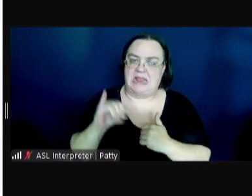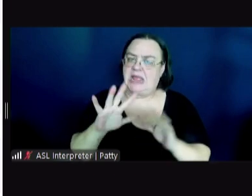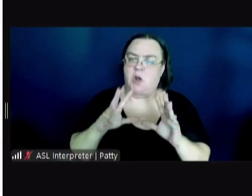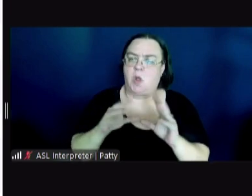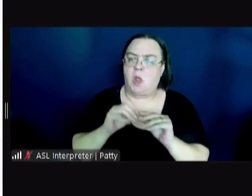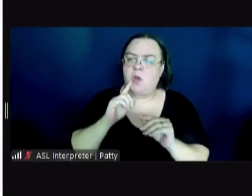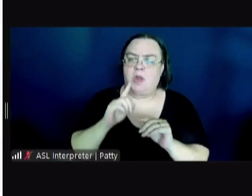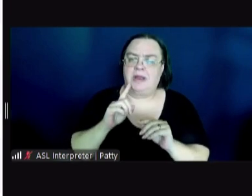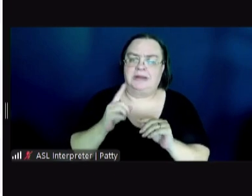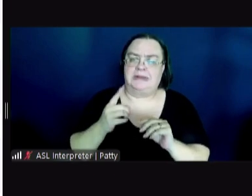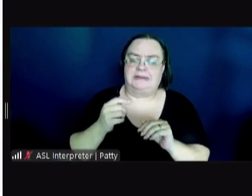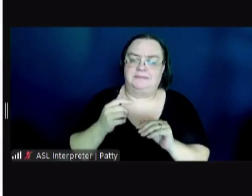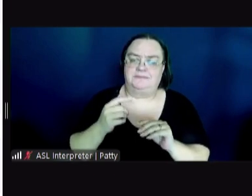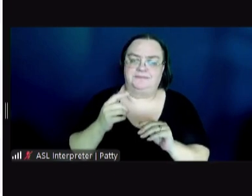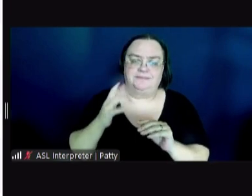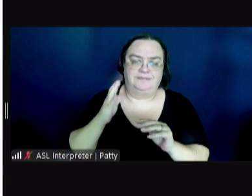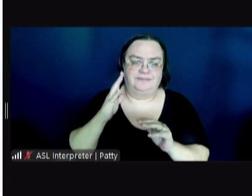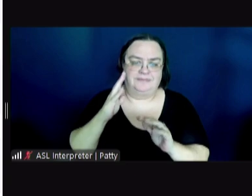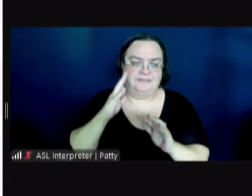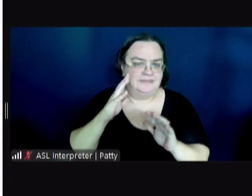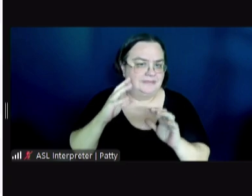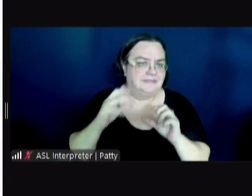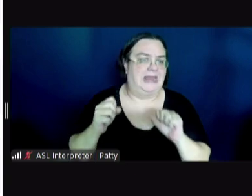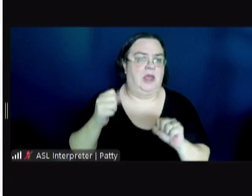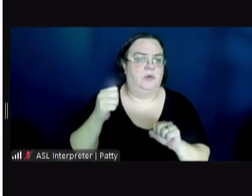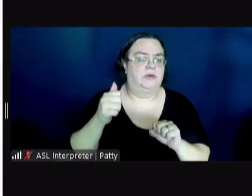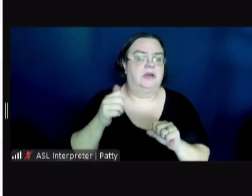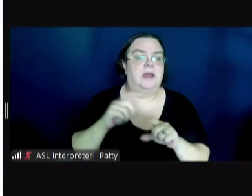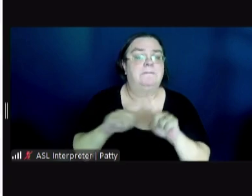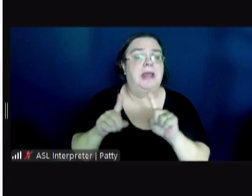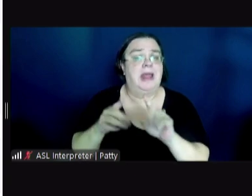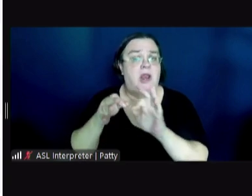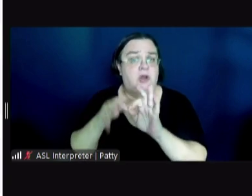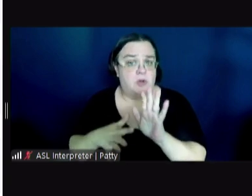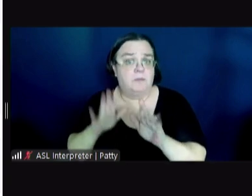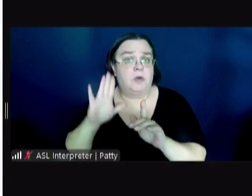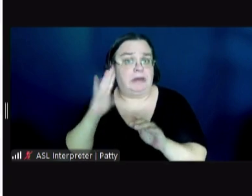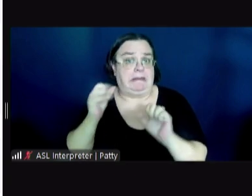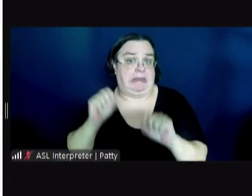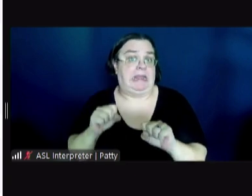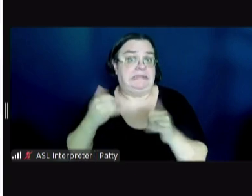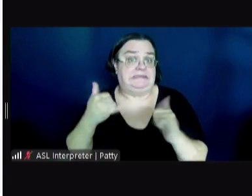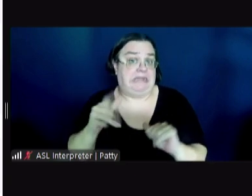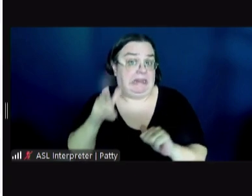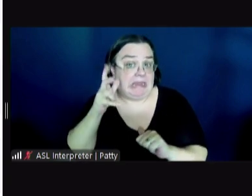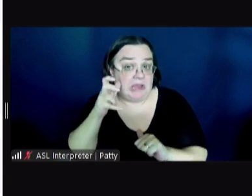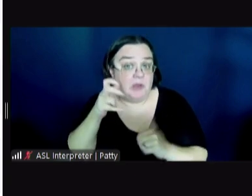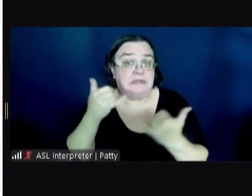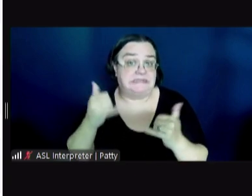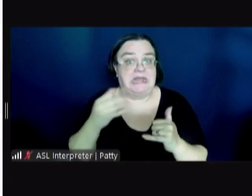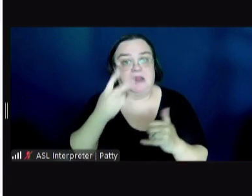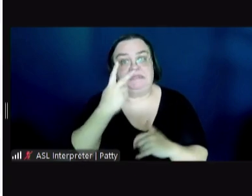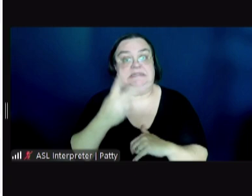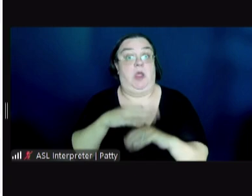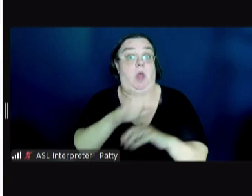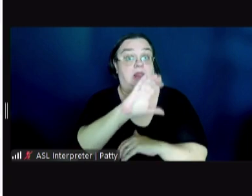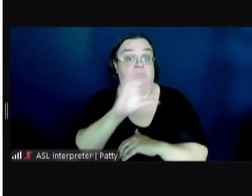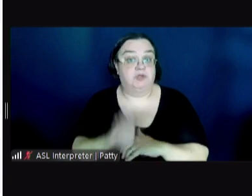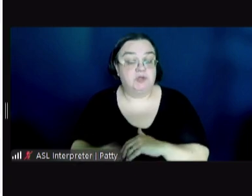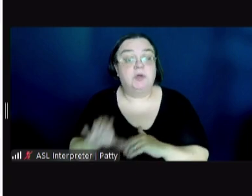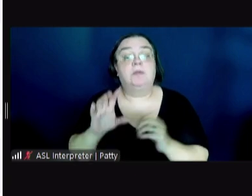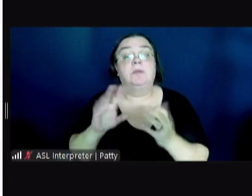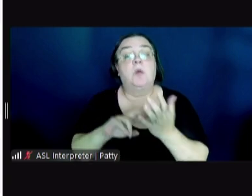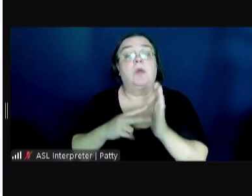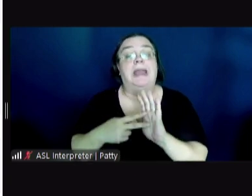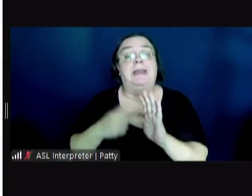amplifying, but the interpreter can still hear, so it's still coming out on Zoom. So we need to make sure